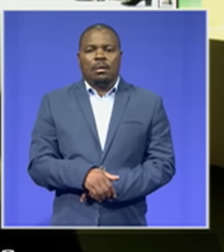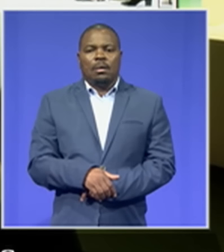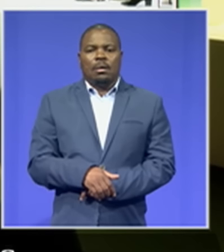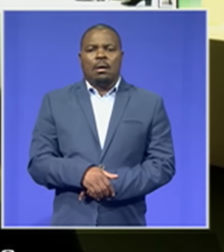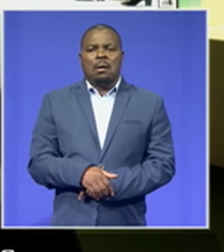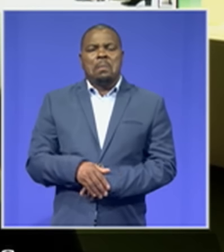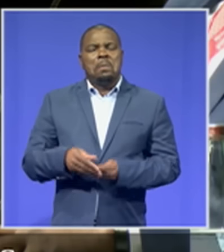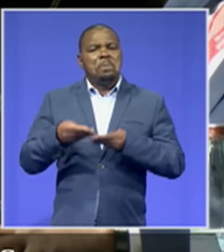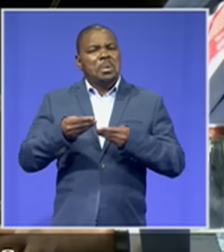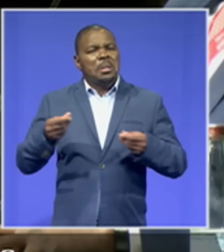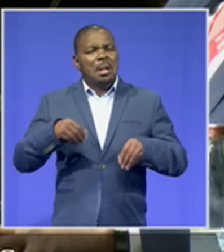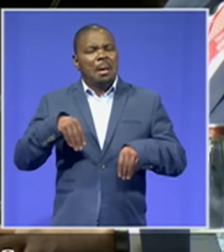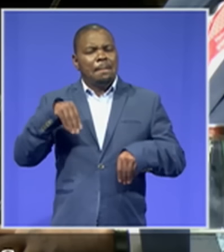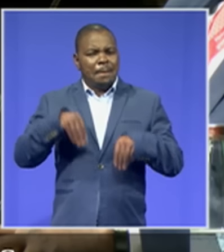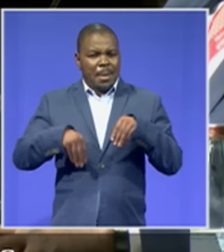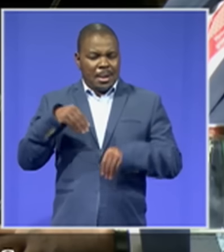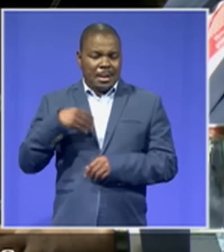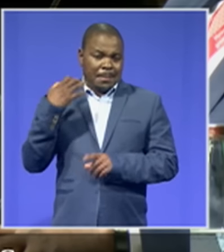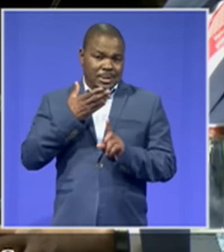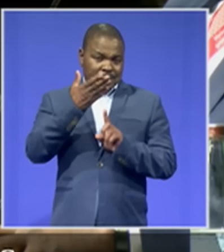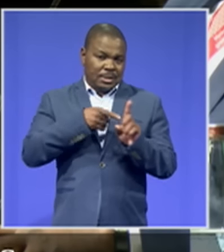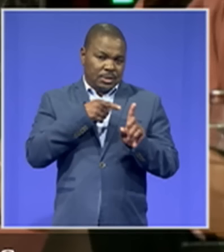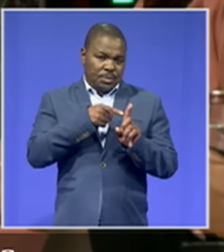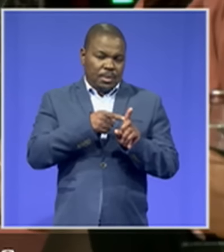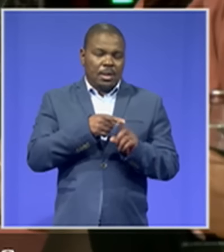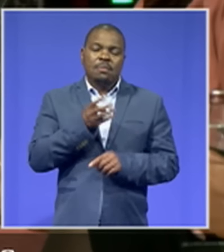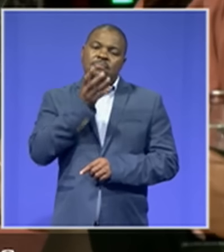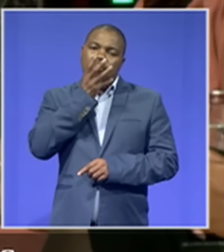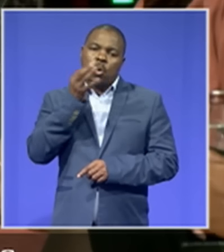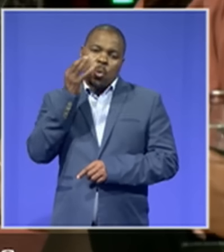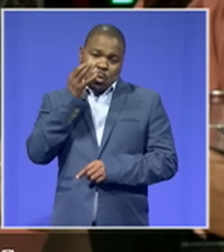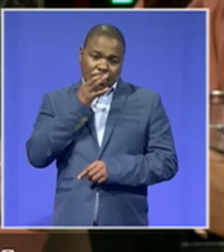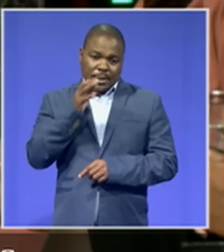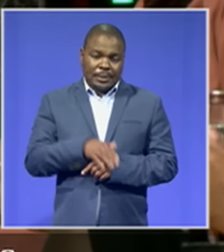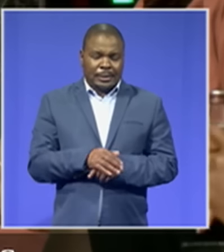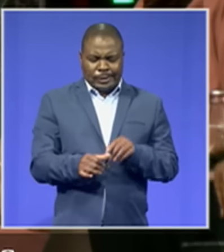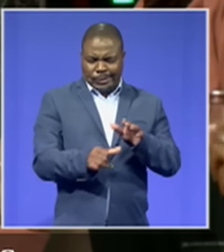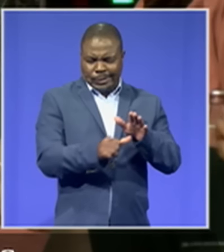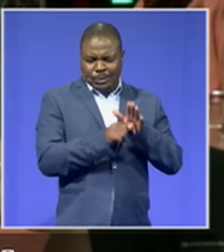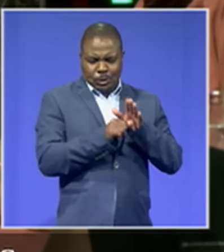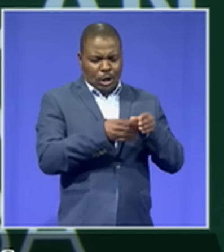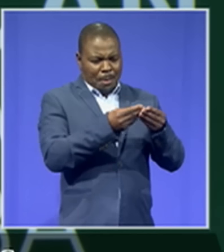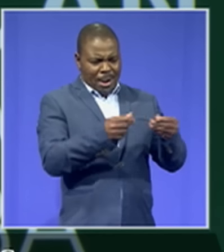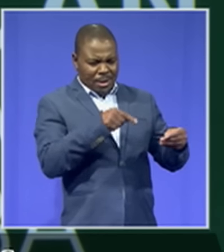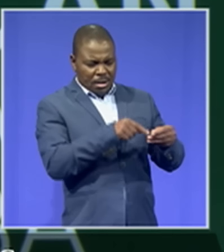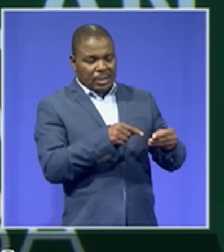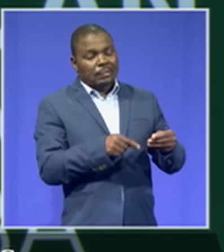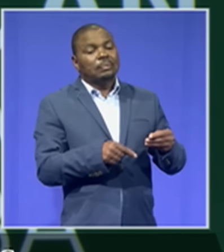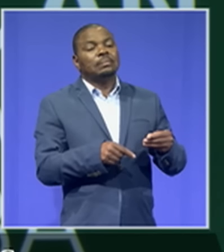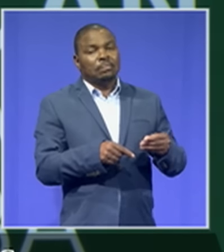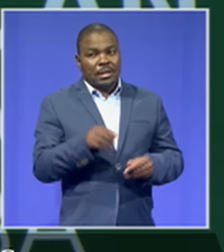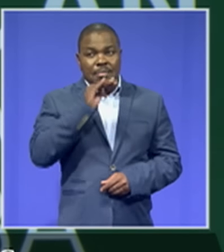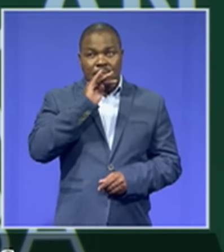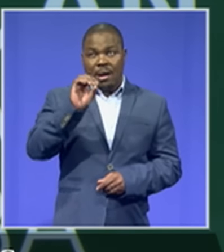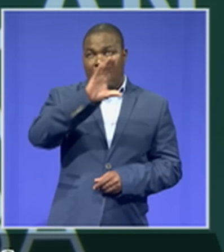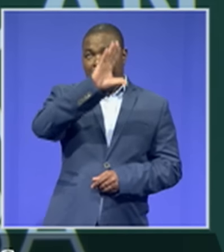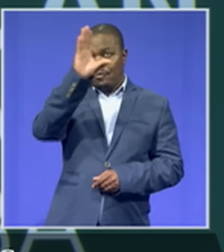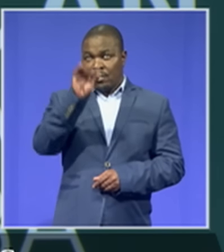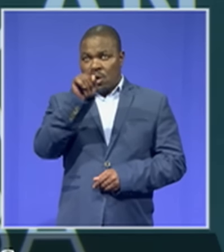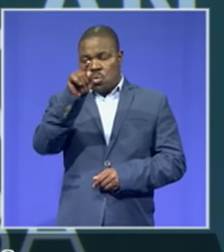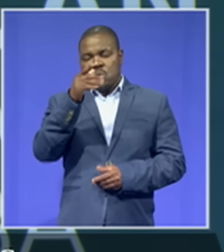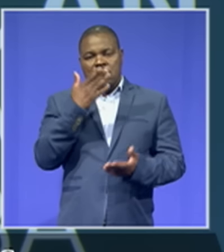Letona la diminerale gore mantashe le lemosa hore tlhokahalo e ntseng e eketseha ya diminerale tsa bohlokwa e ka etsa hore kontinente ena ya Afrika e